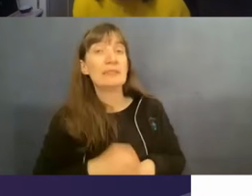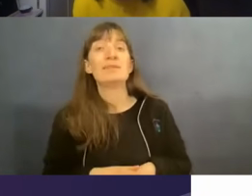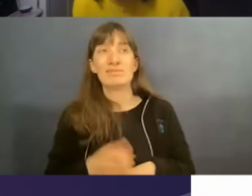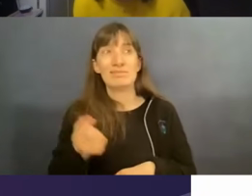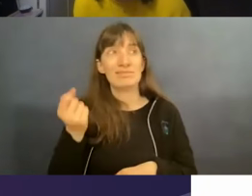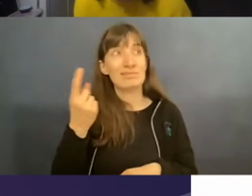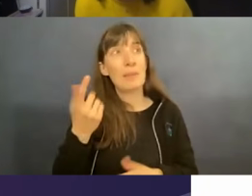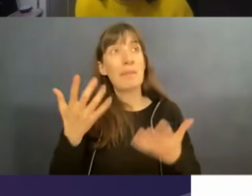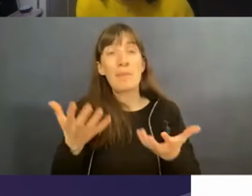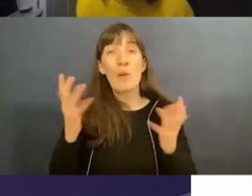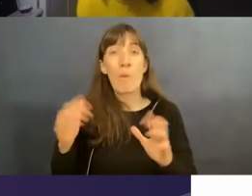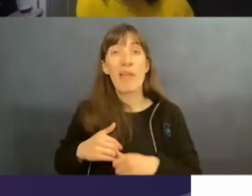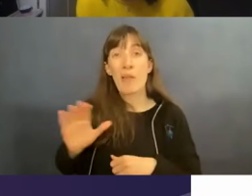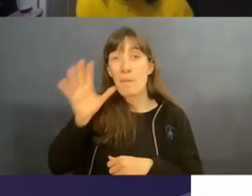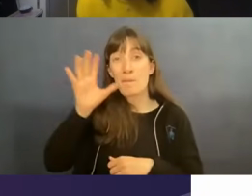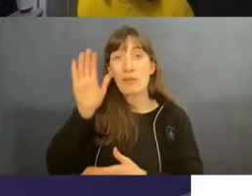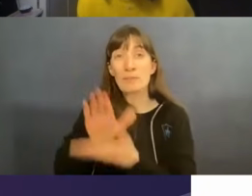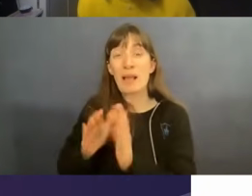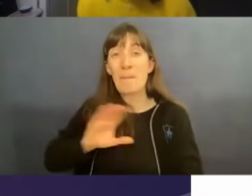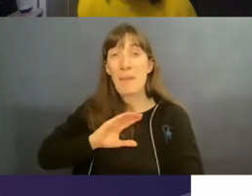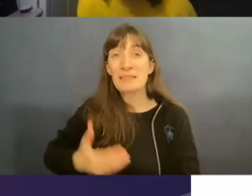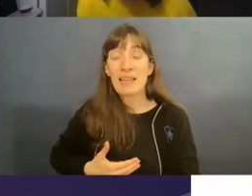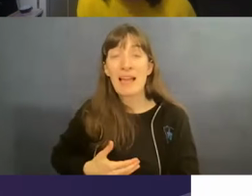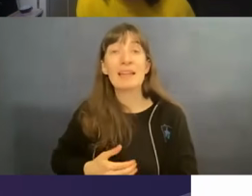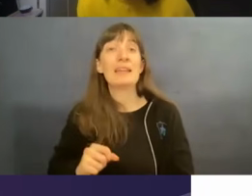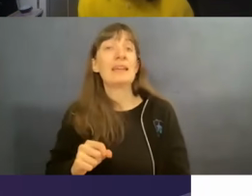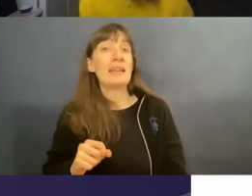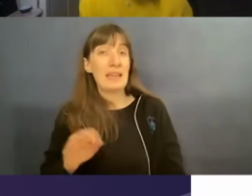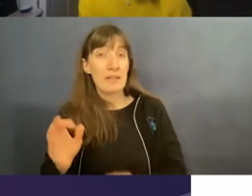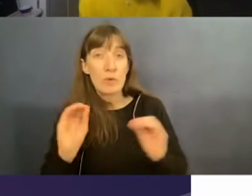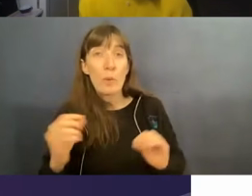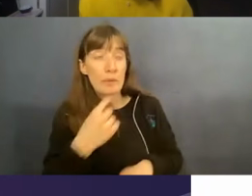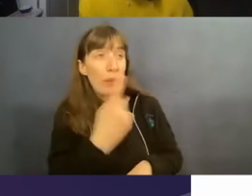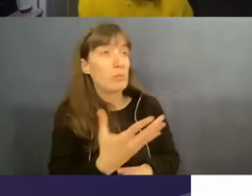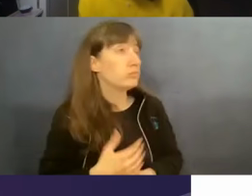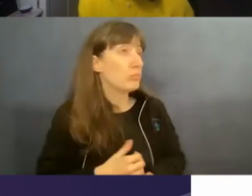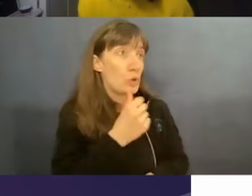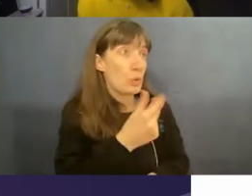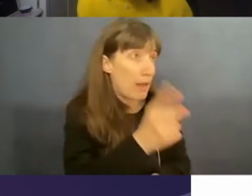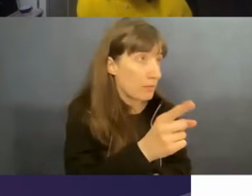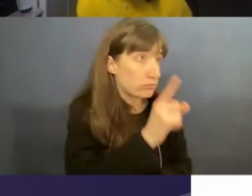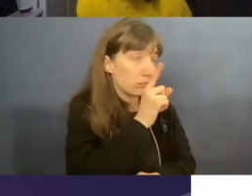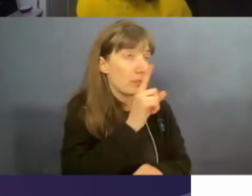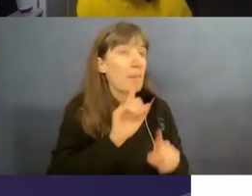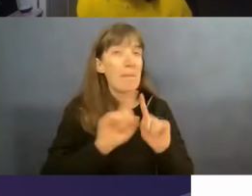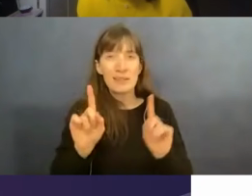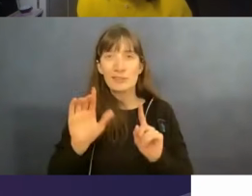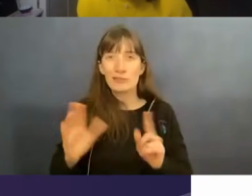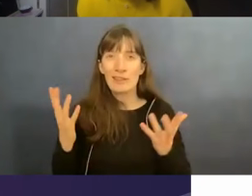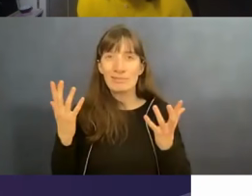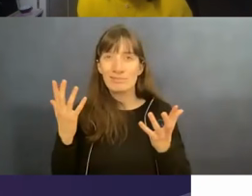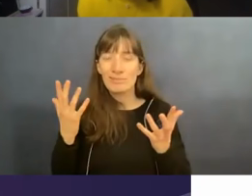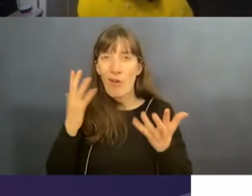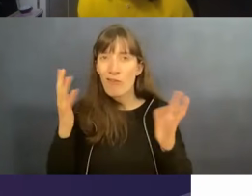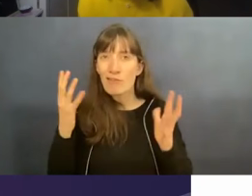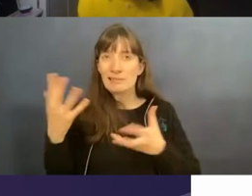their family. So even if they haven't been told explicitly, hey, don't tell anyone this, a lot of children can kind of internalize and